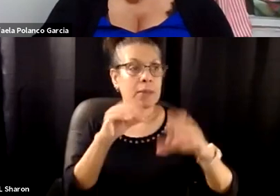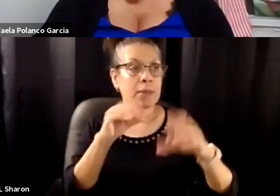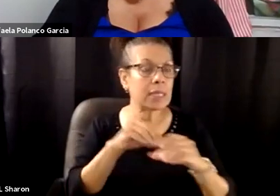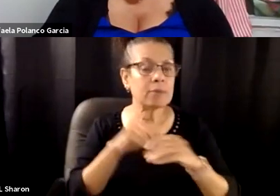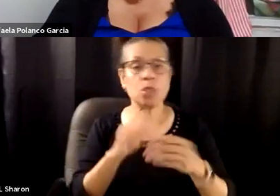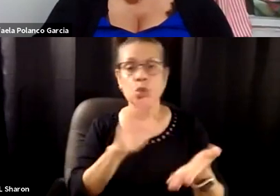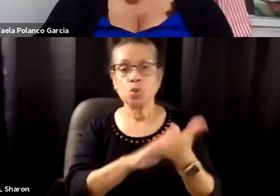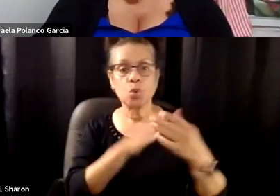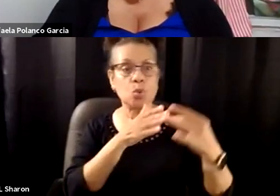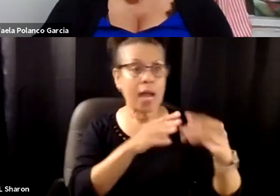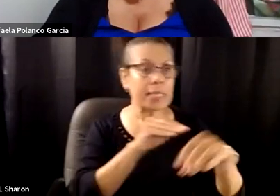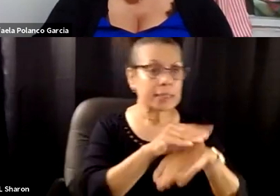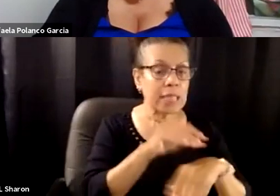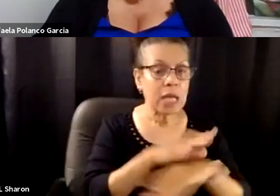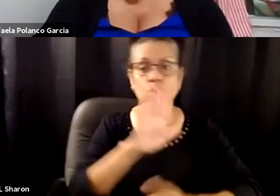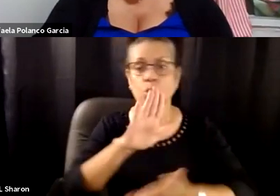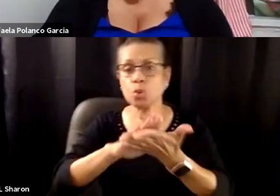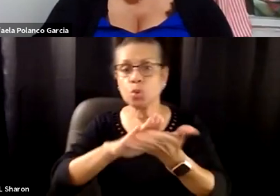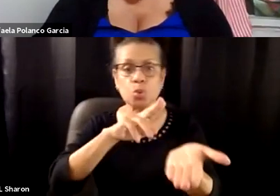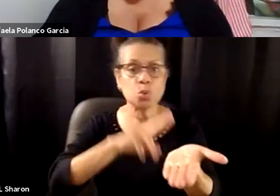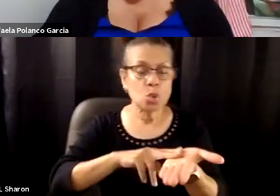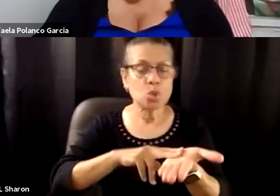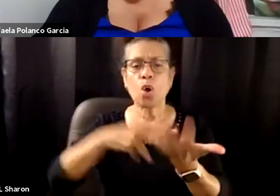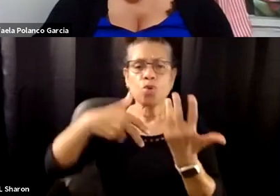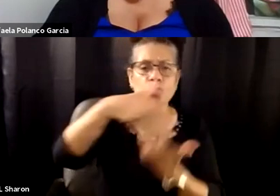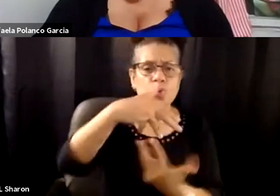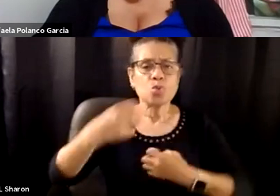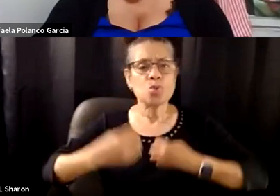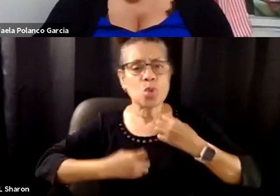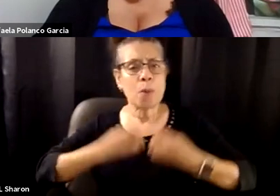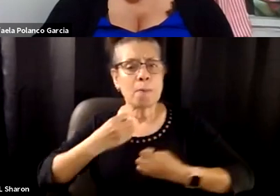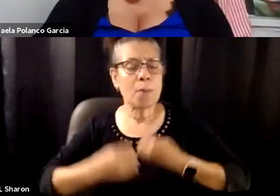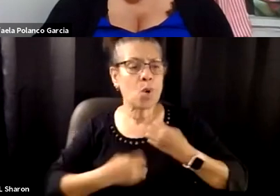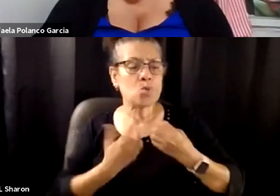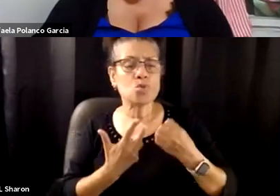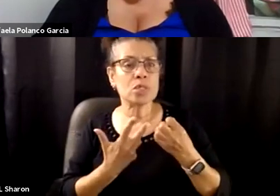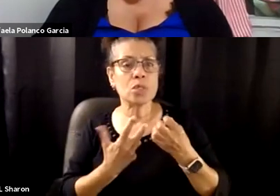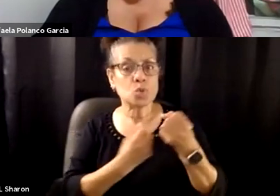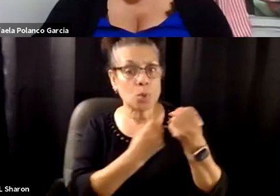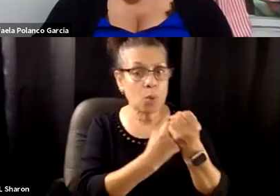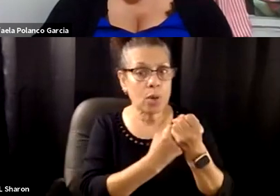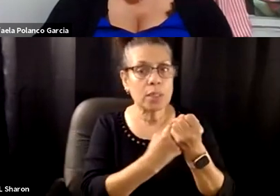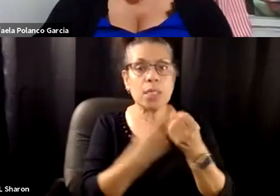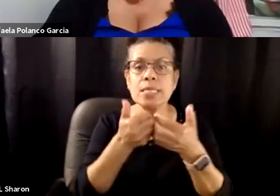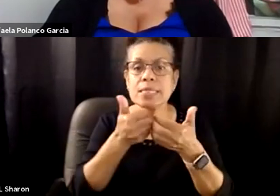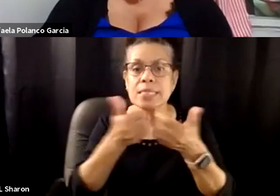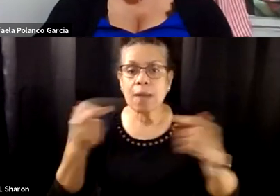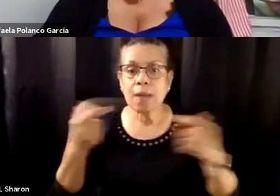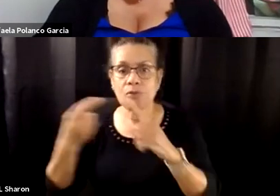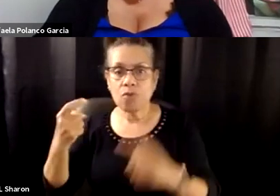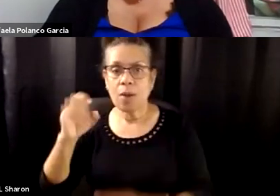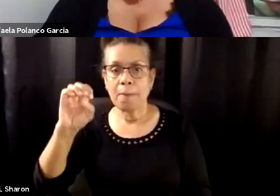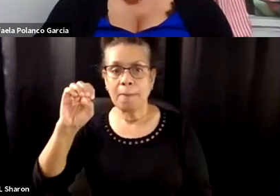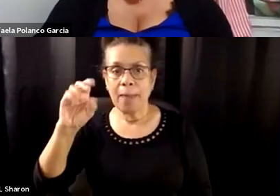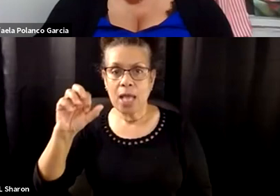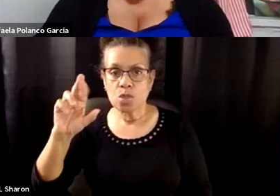the school nurses all the social emotional support separate from this essa funding but i just want to make sure every time we talk